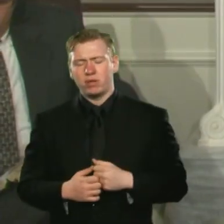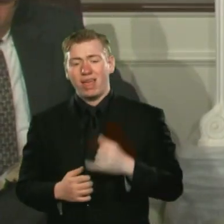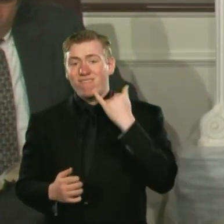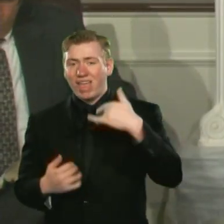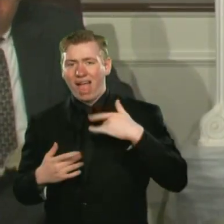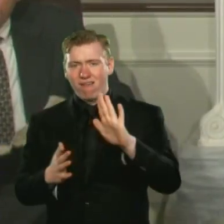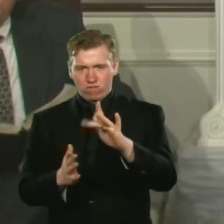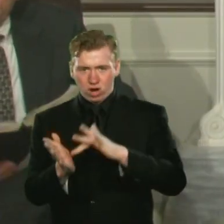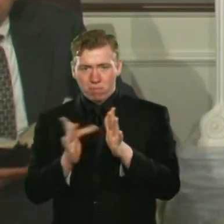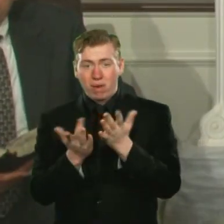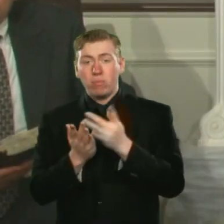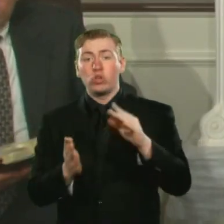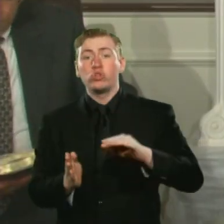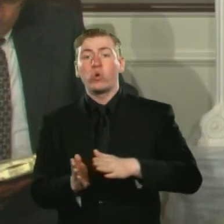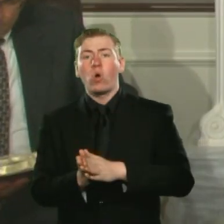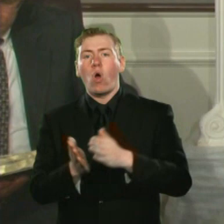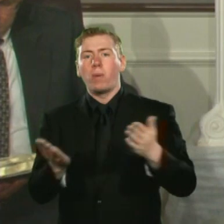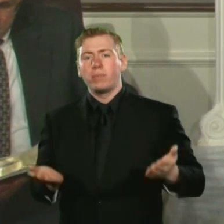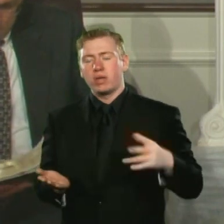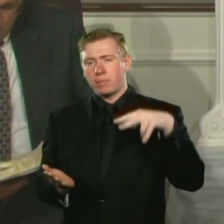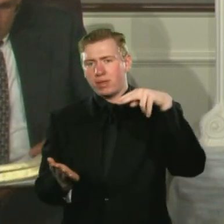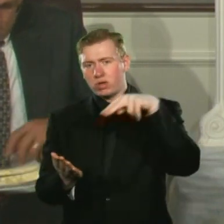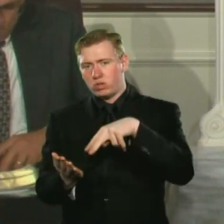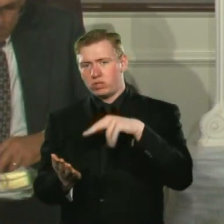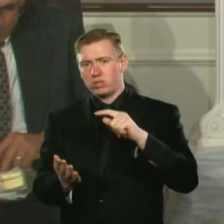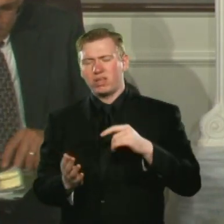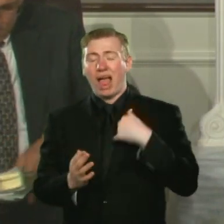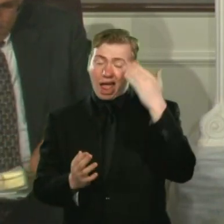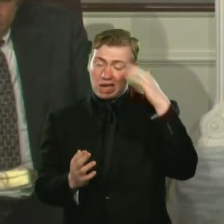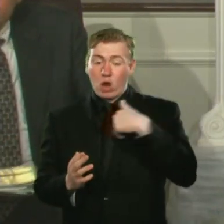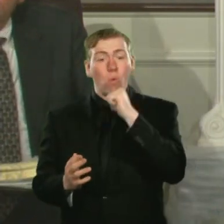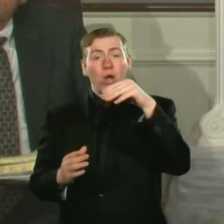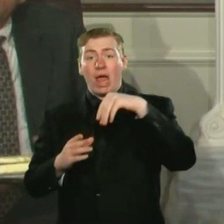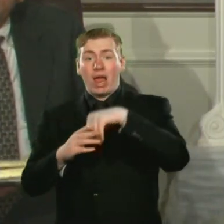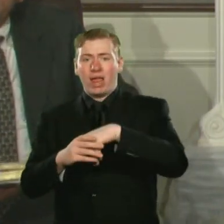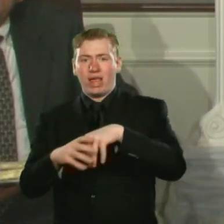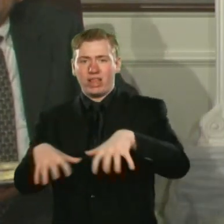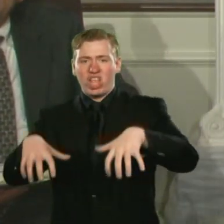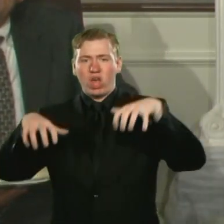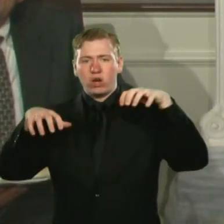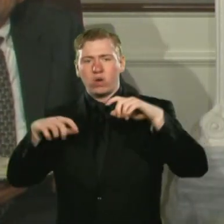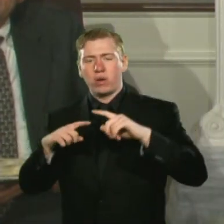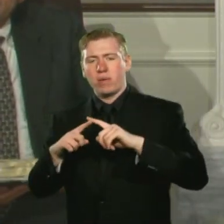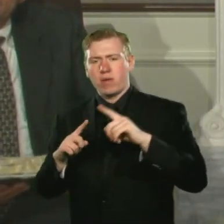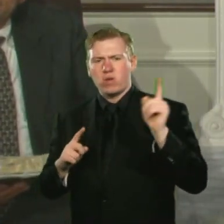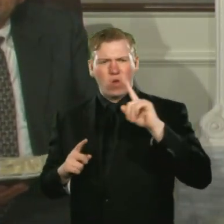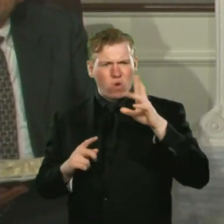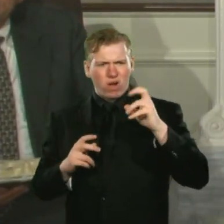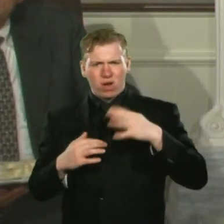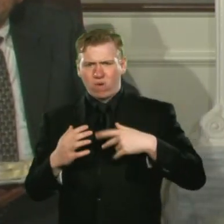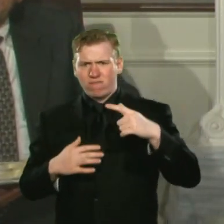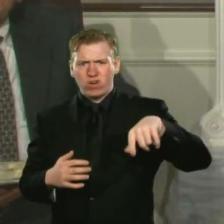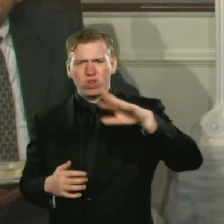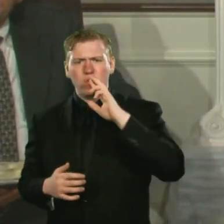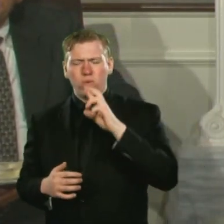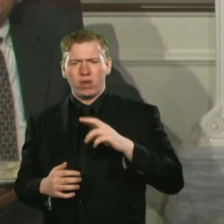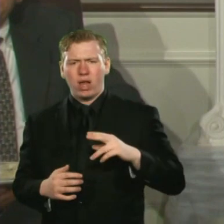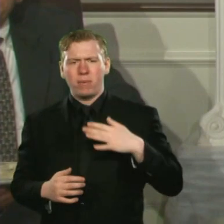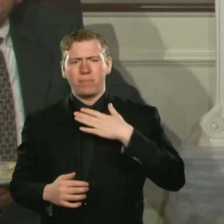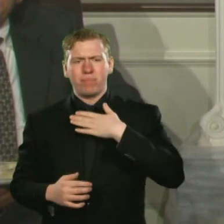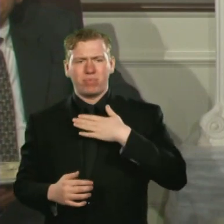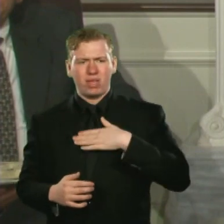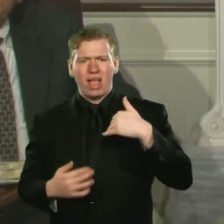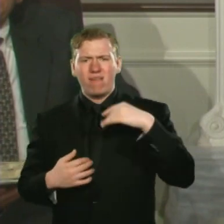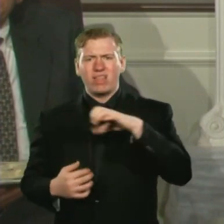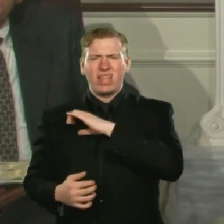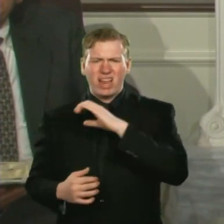let me encourage you to open it up right now and look at it. I know we're not in the auditorium, but wherever you may be, let's have the character and the